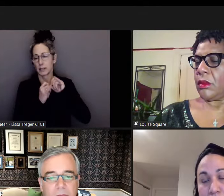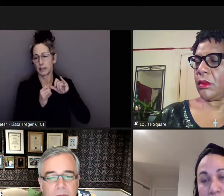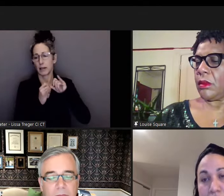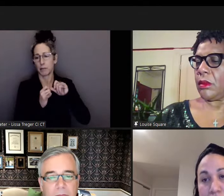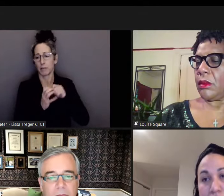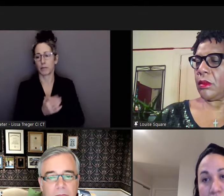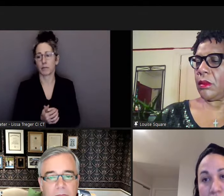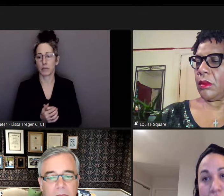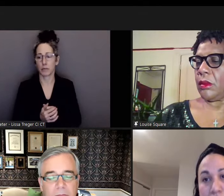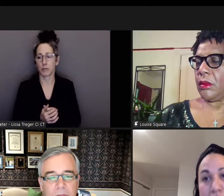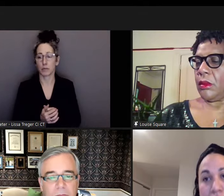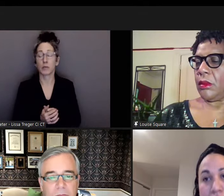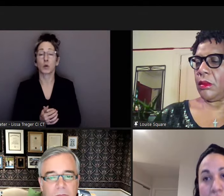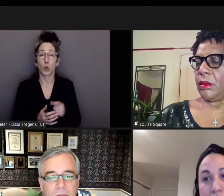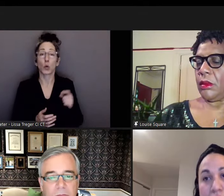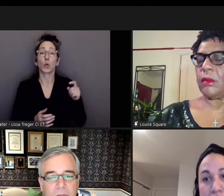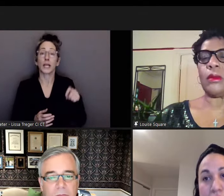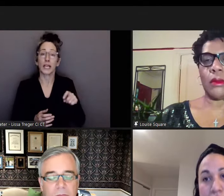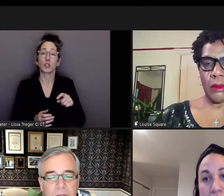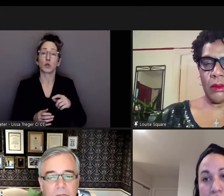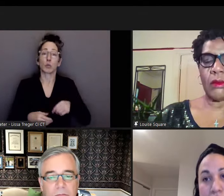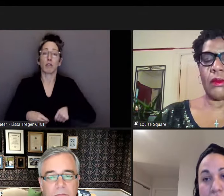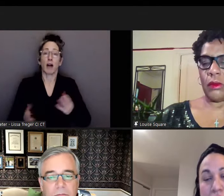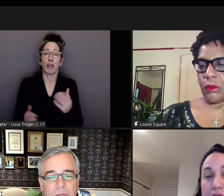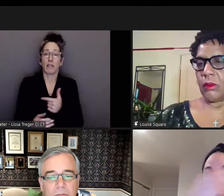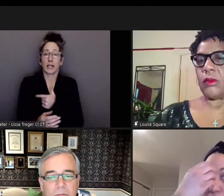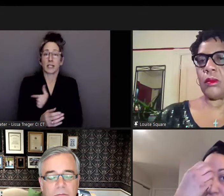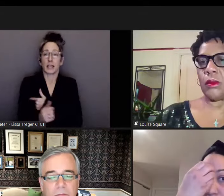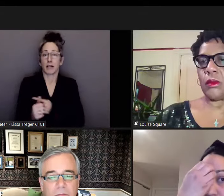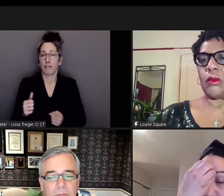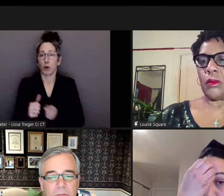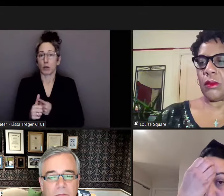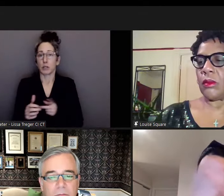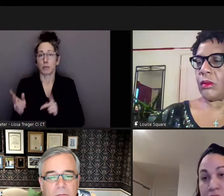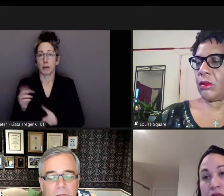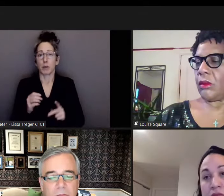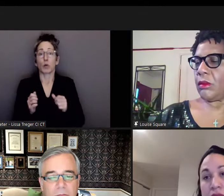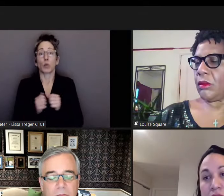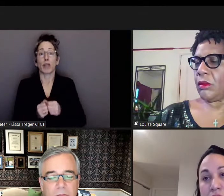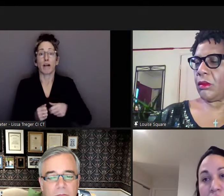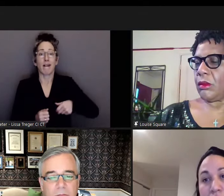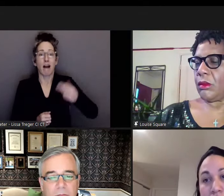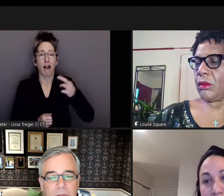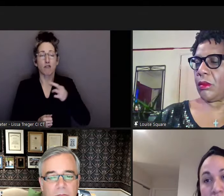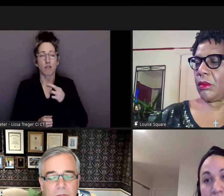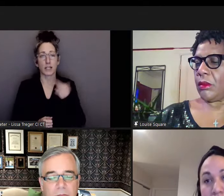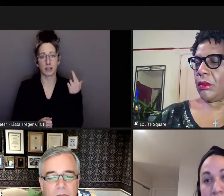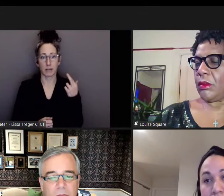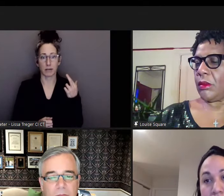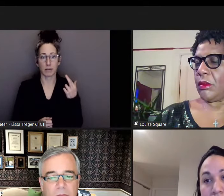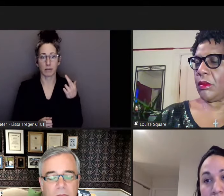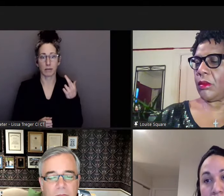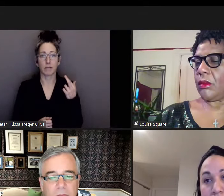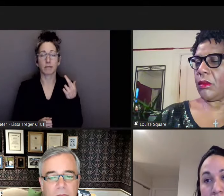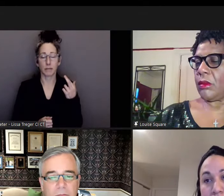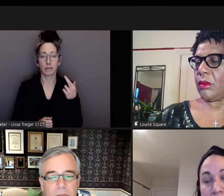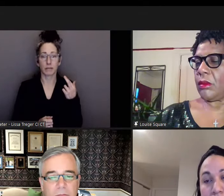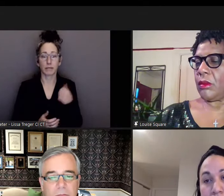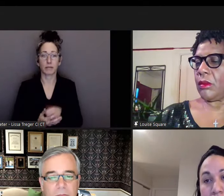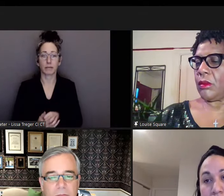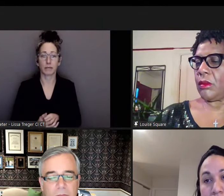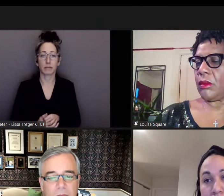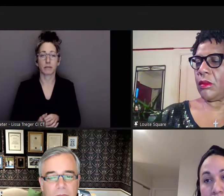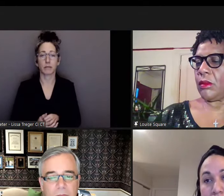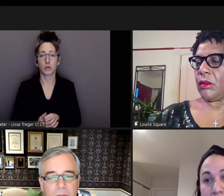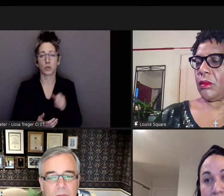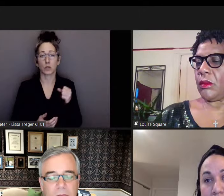that we are targeted to get the vaccine first. Those are the people that have the highest risk of succumbing to the COVID virus.